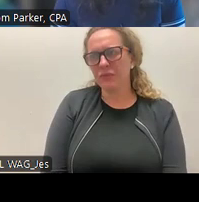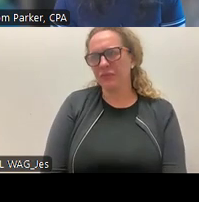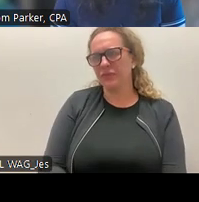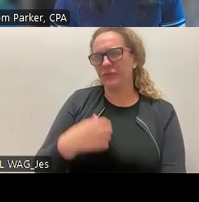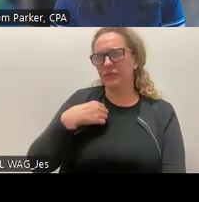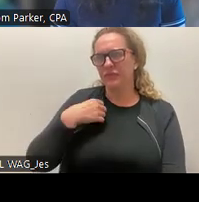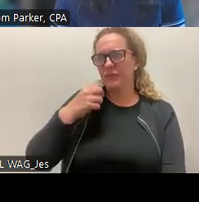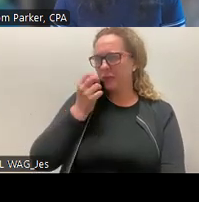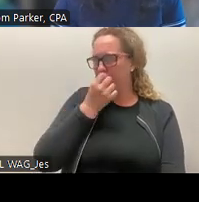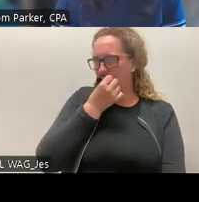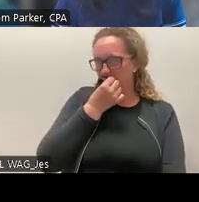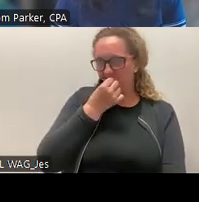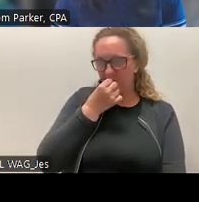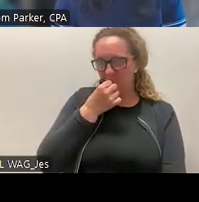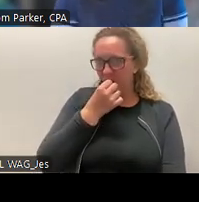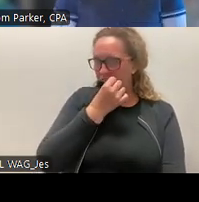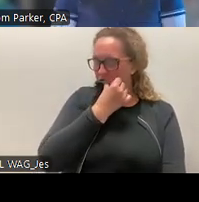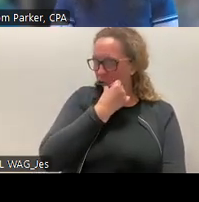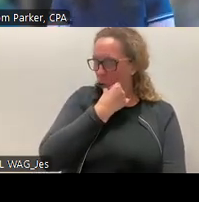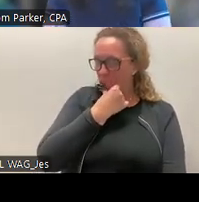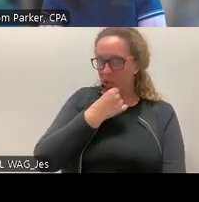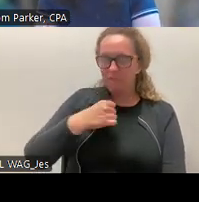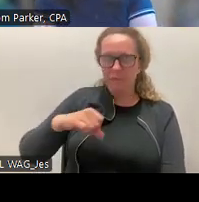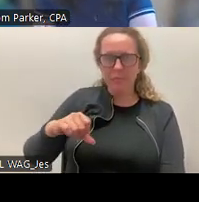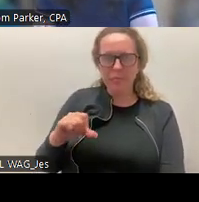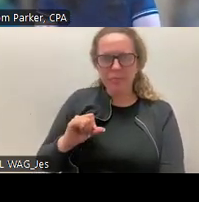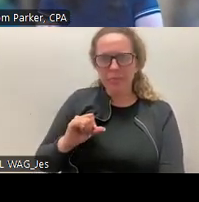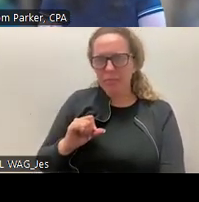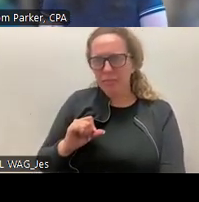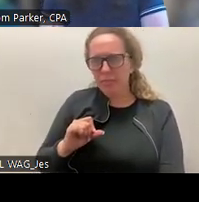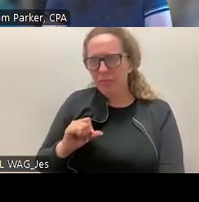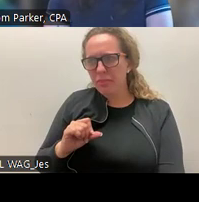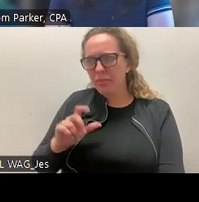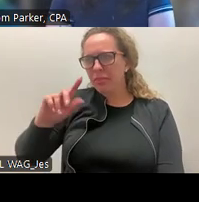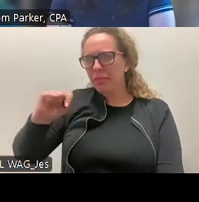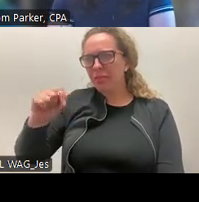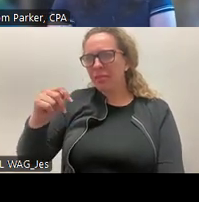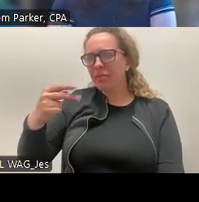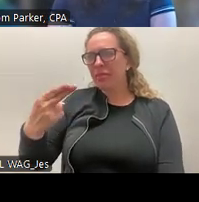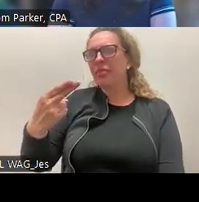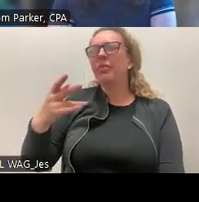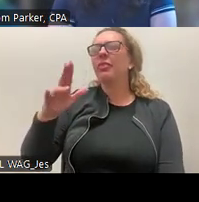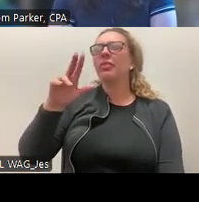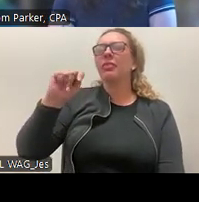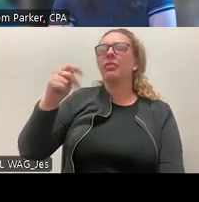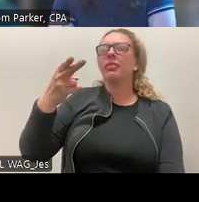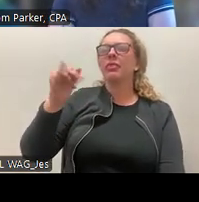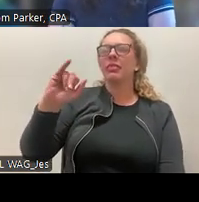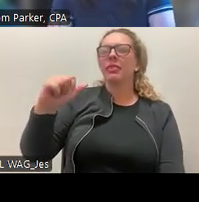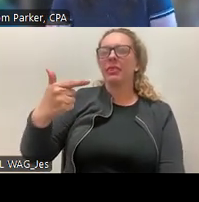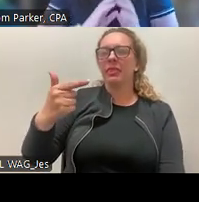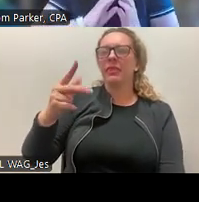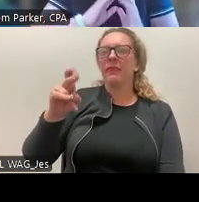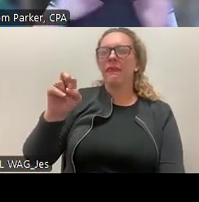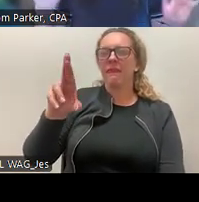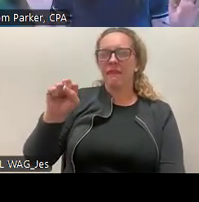Not Printverse. It's something verse. Thingiverse. Thank you very much. Thingiverse. Yes, Thingiverse, I believe, is a free library